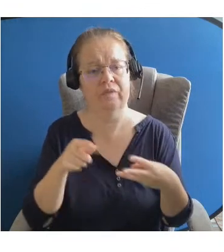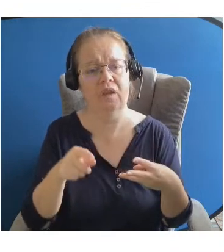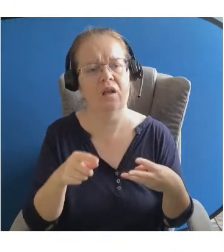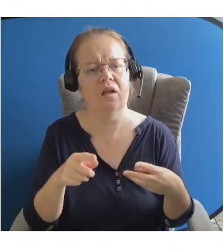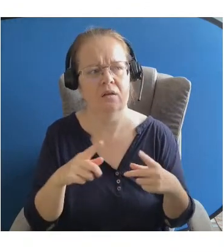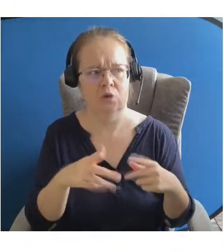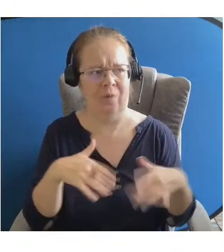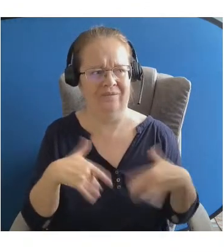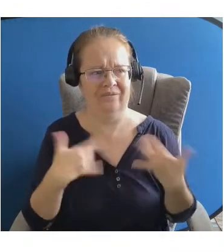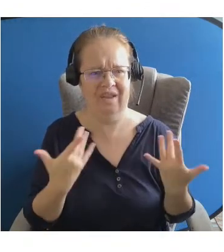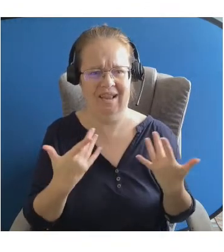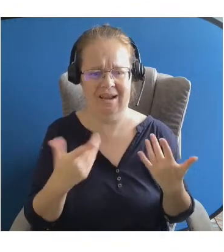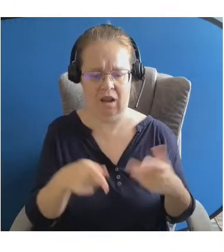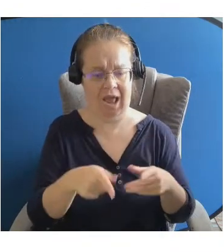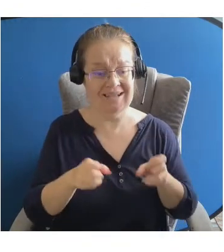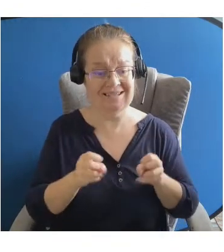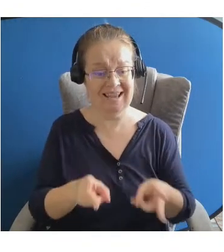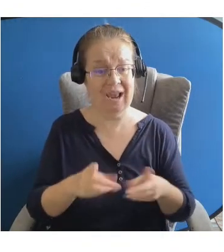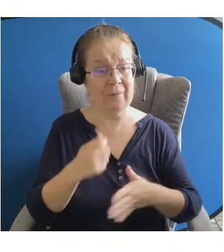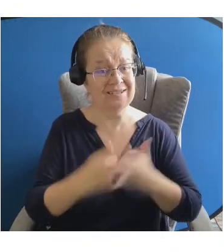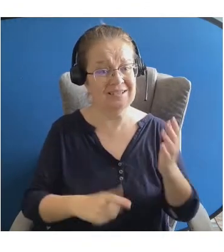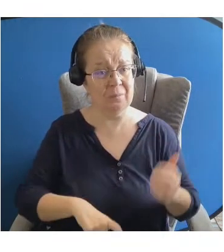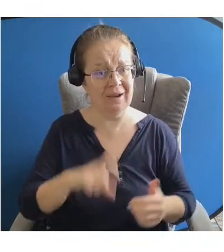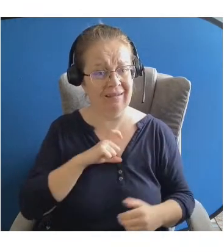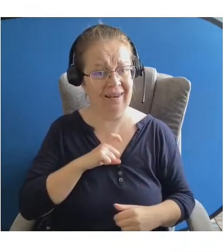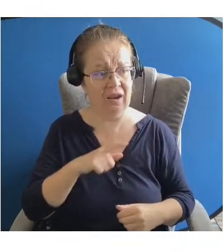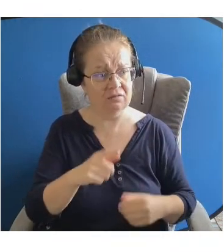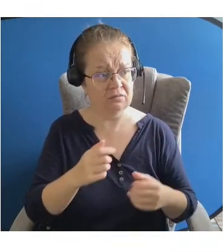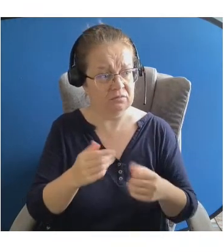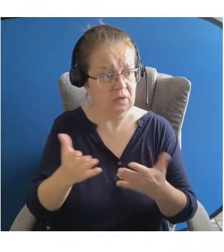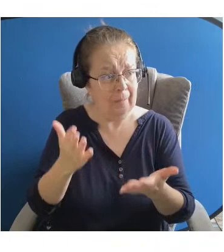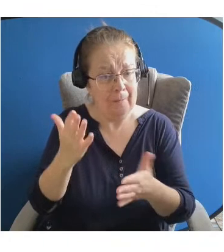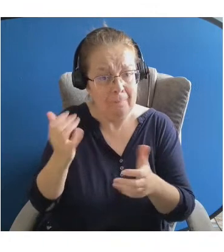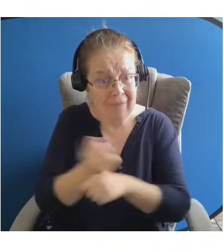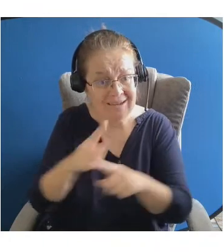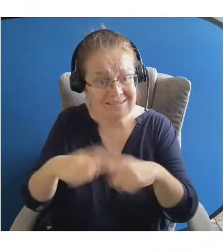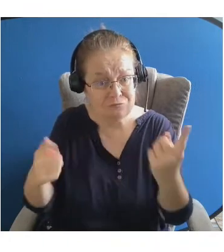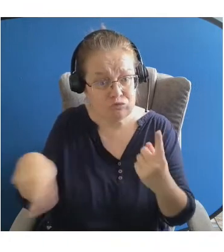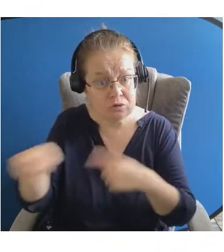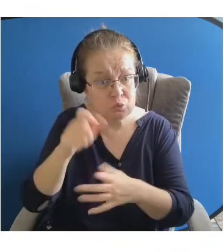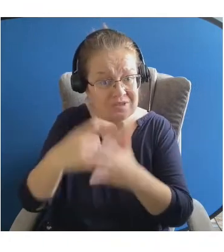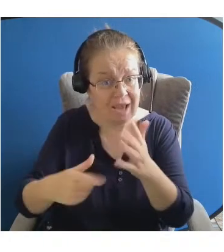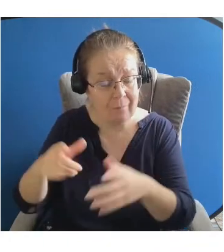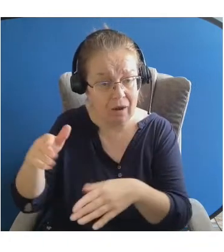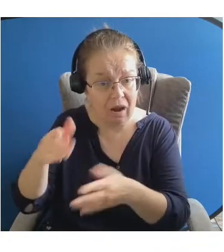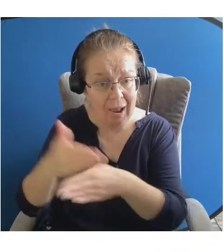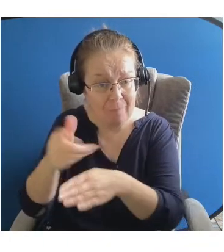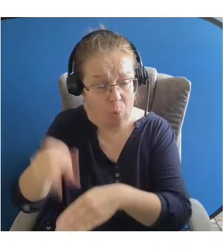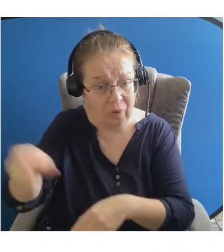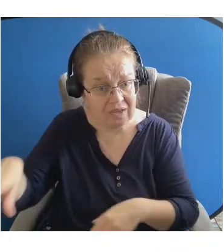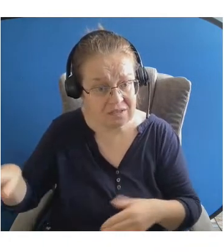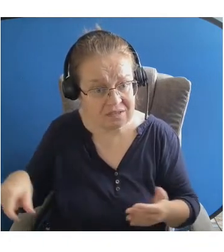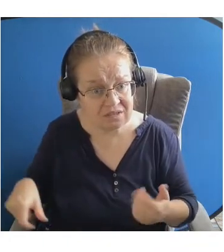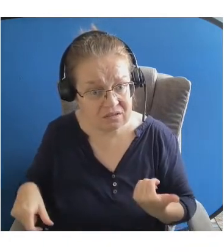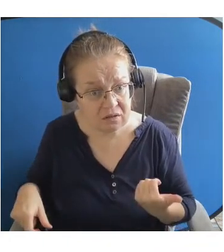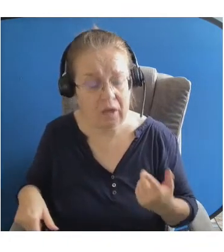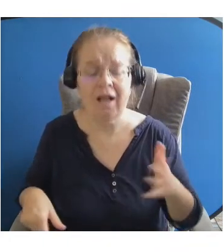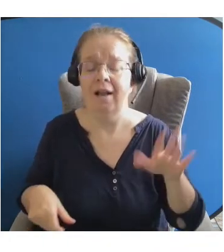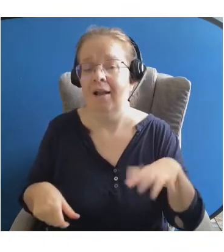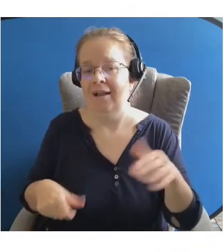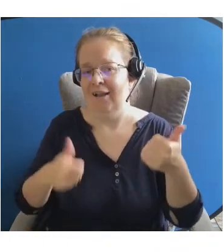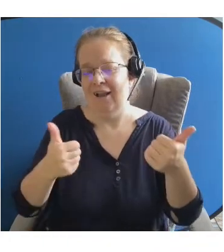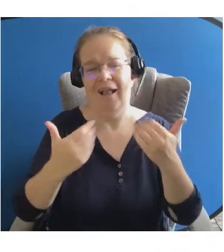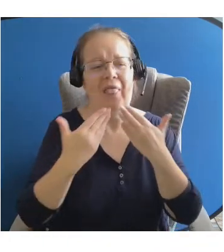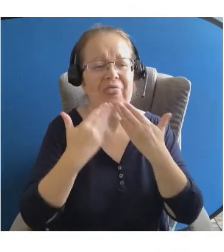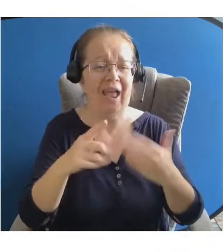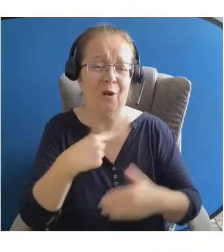difference has the scheme actually made to your disabled employees? Oh, thanks, Amanda. It's great to be